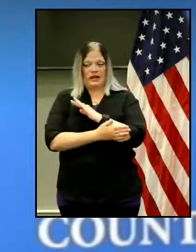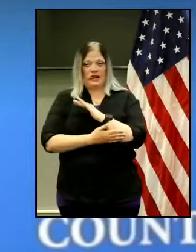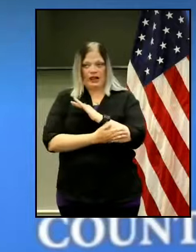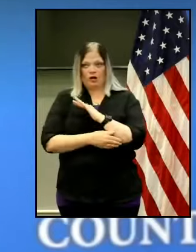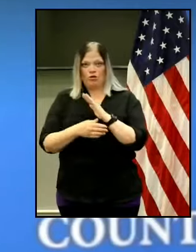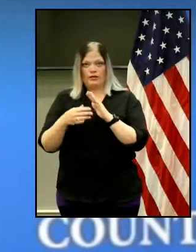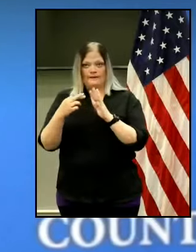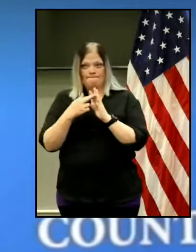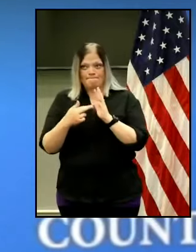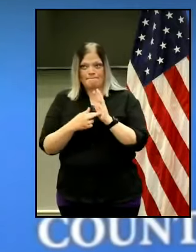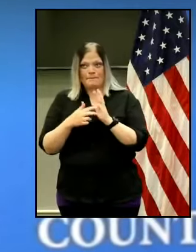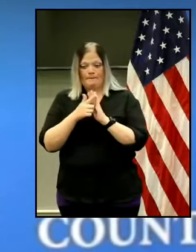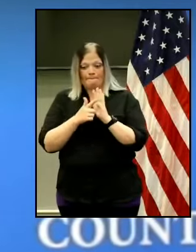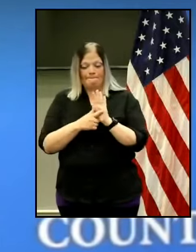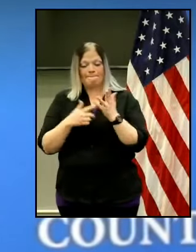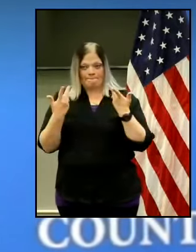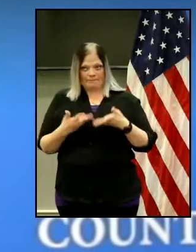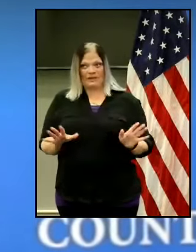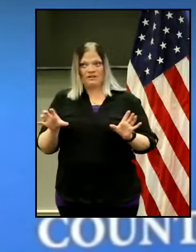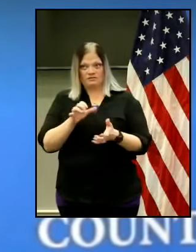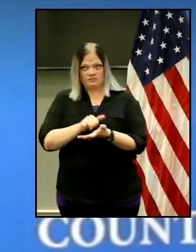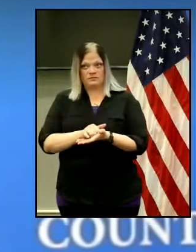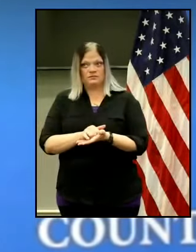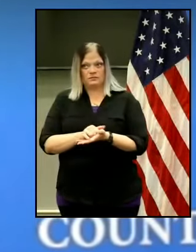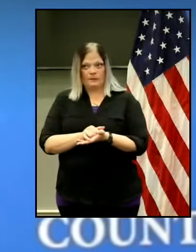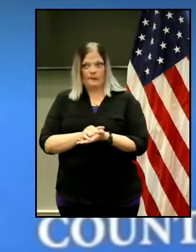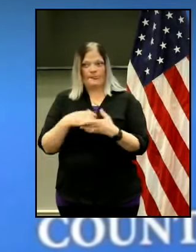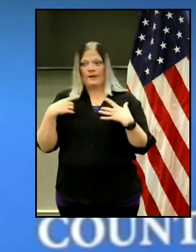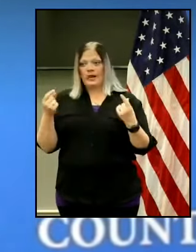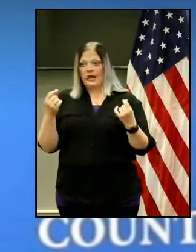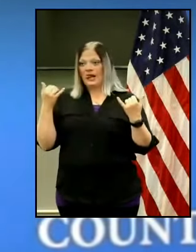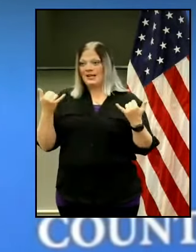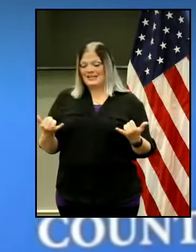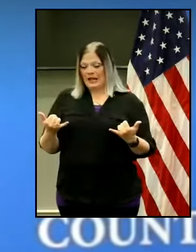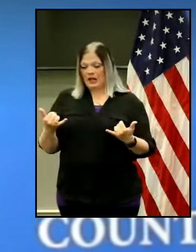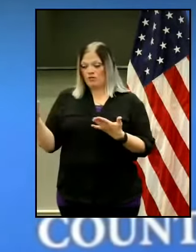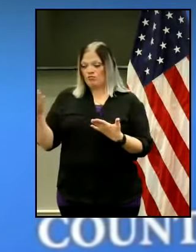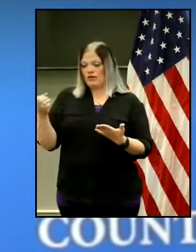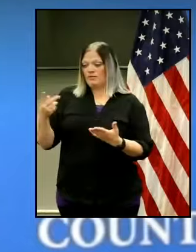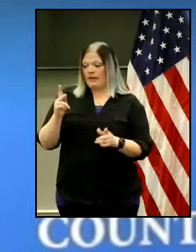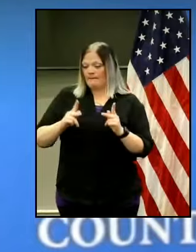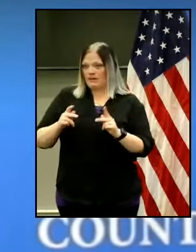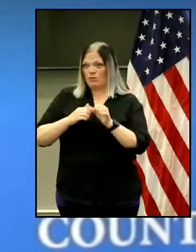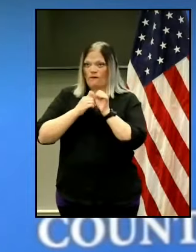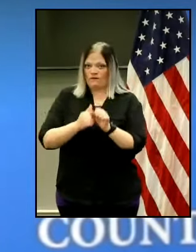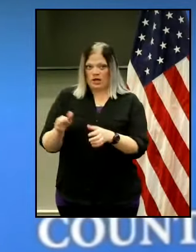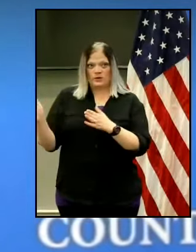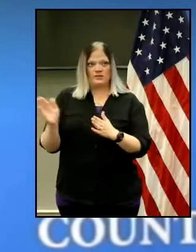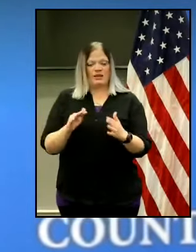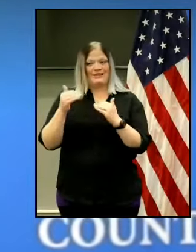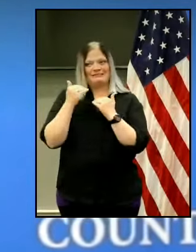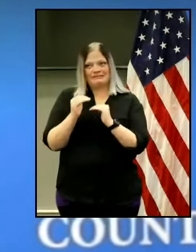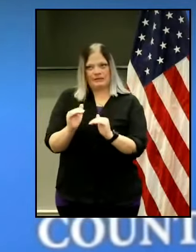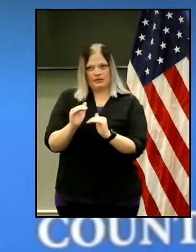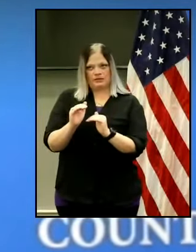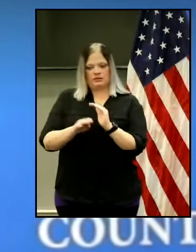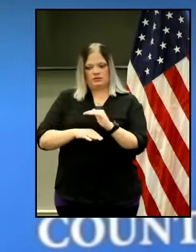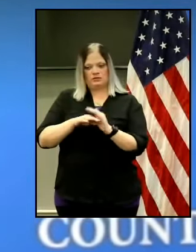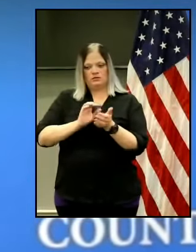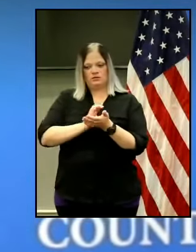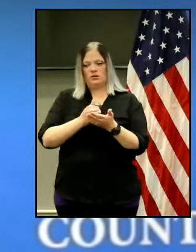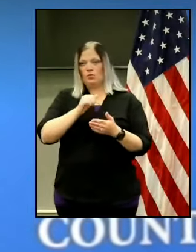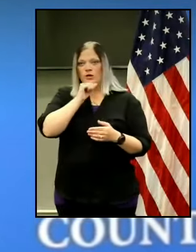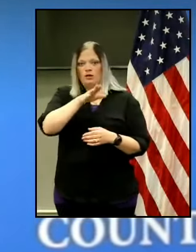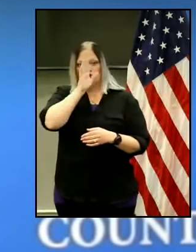guidelines, and we have done that. And what we're doing now is bringing back people following with that plan at limited capacity. We just didn't go straight